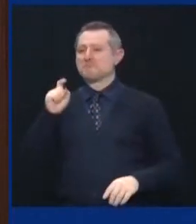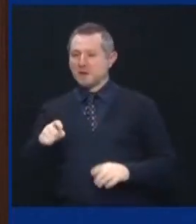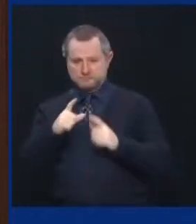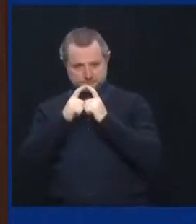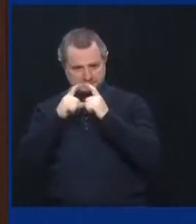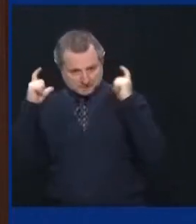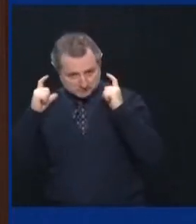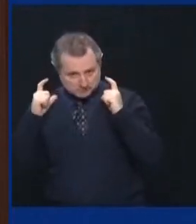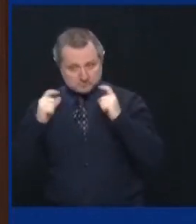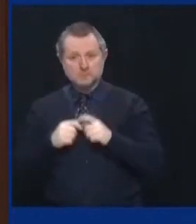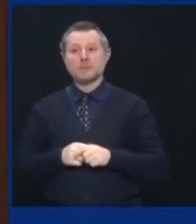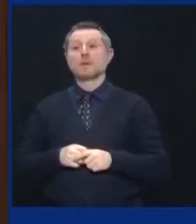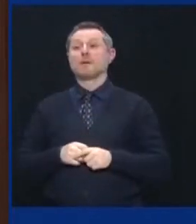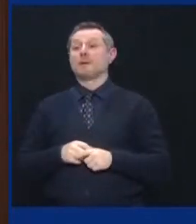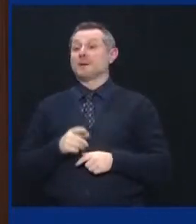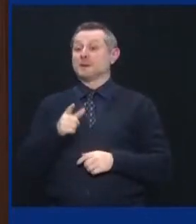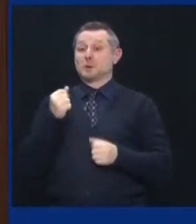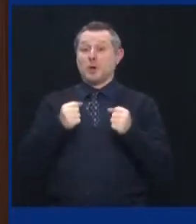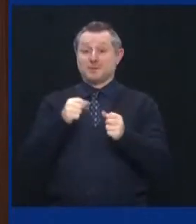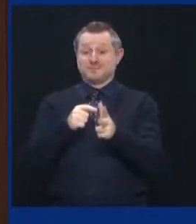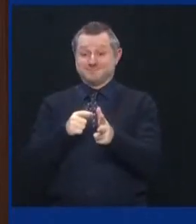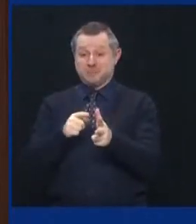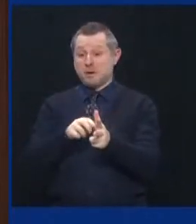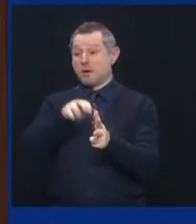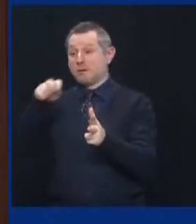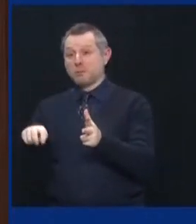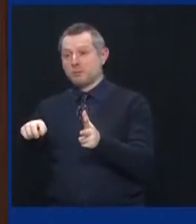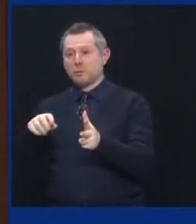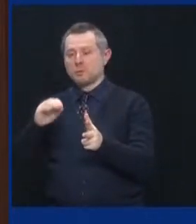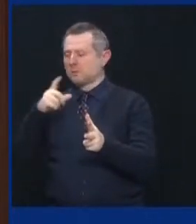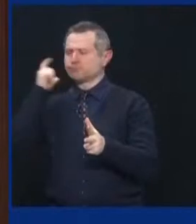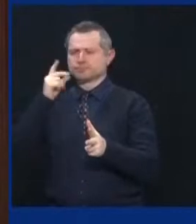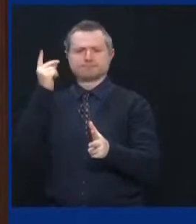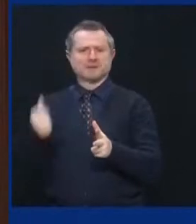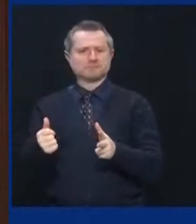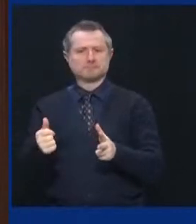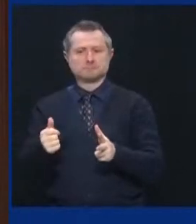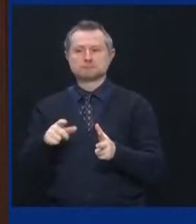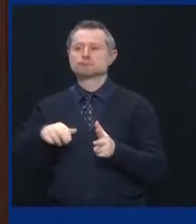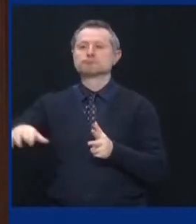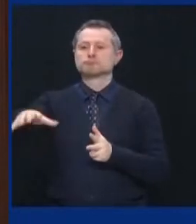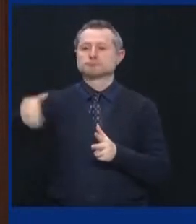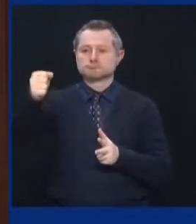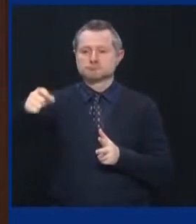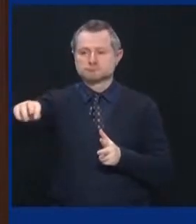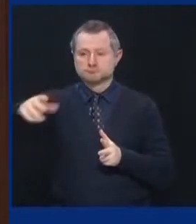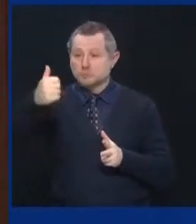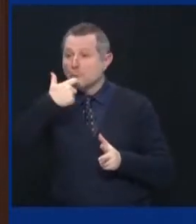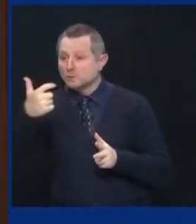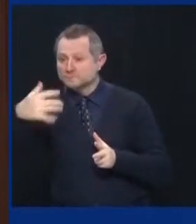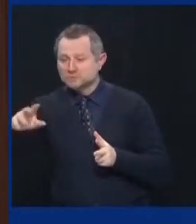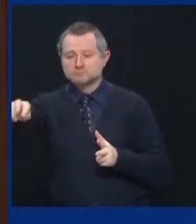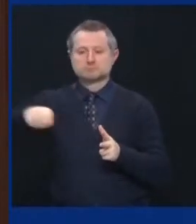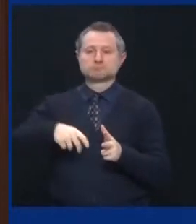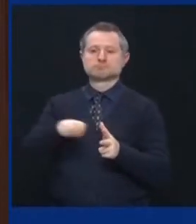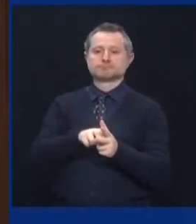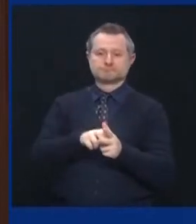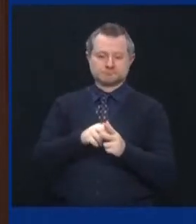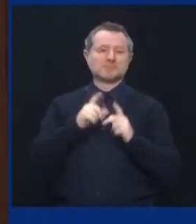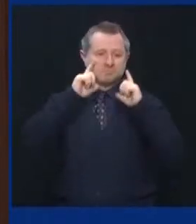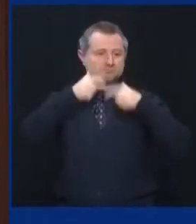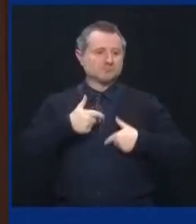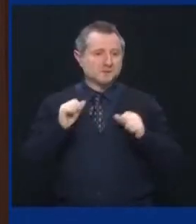they exit their vehicles in the parking lots to the time that they re-enter their vehicles and they exit. The fans will be sitting